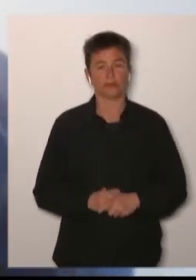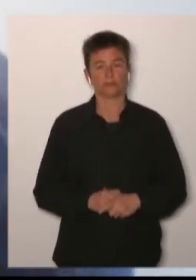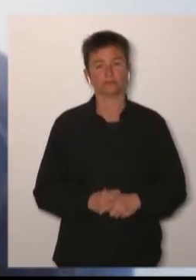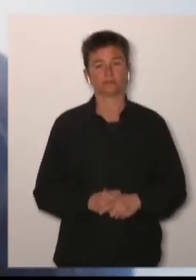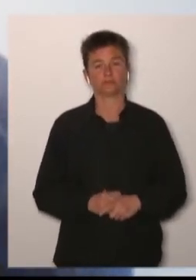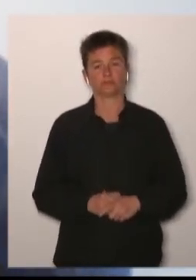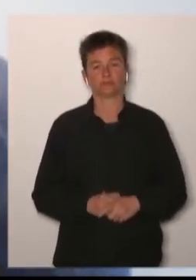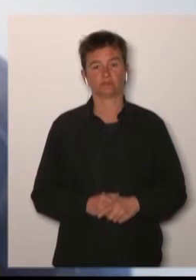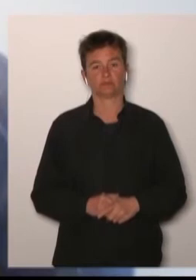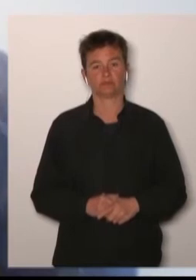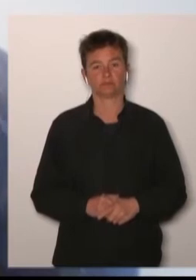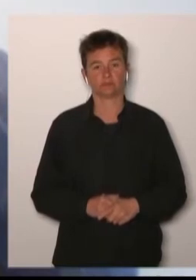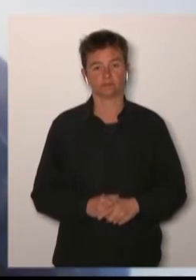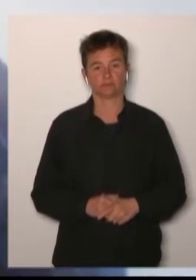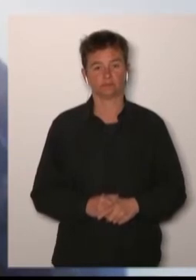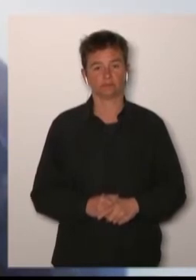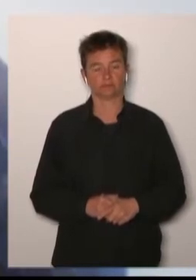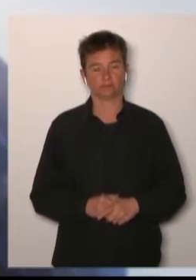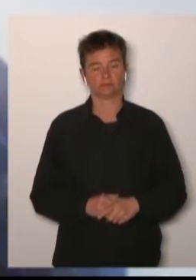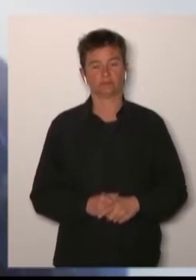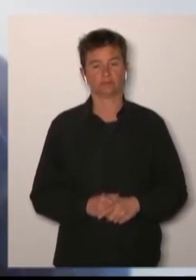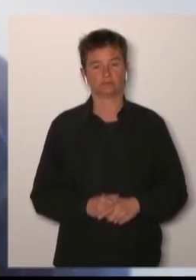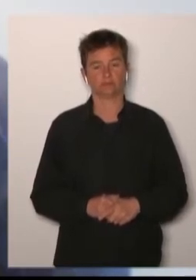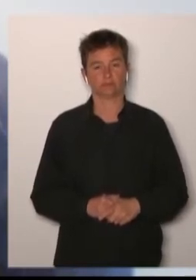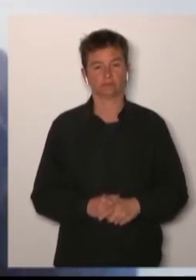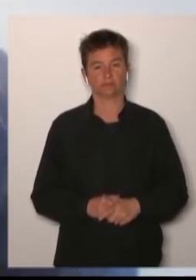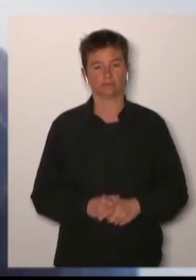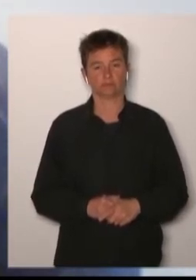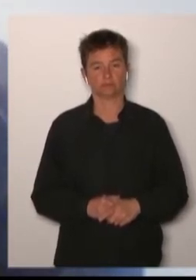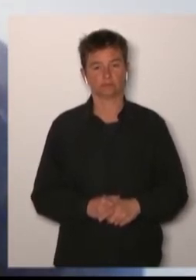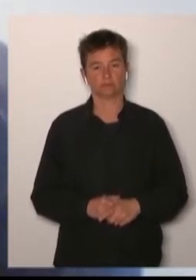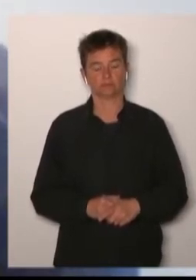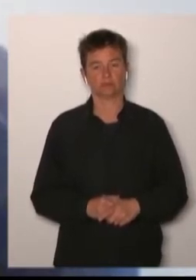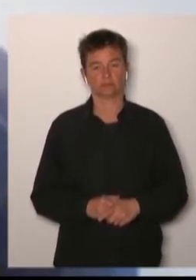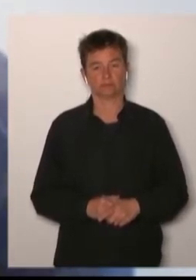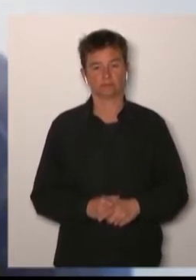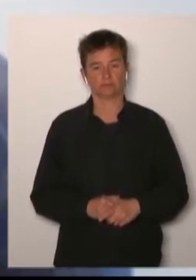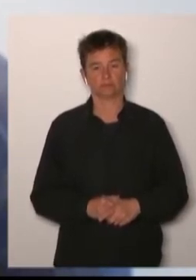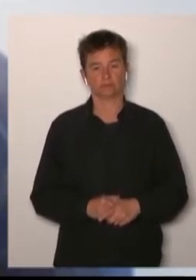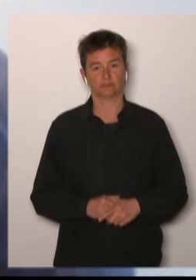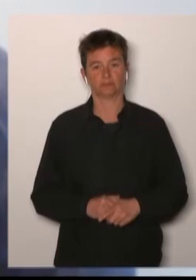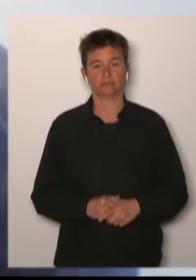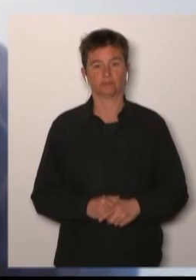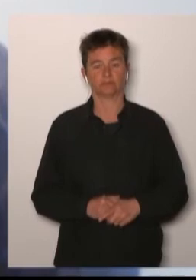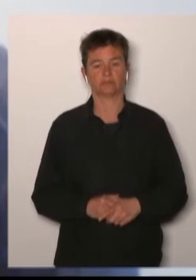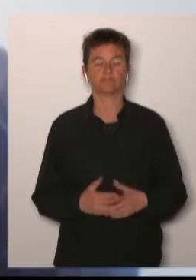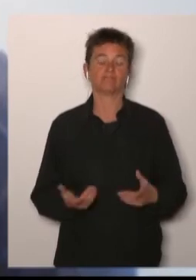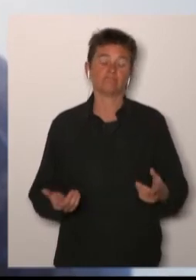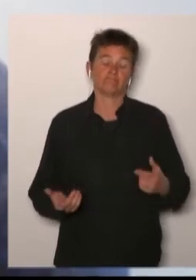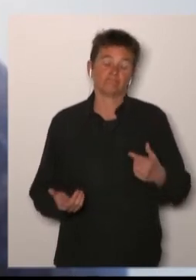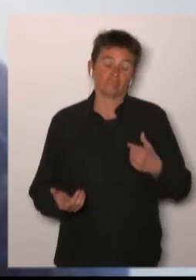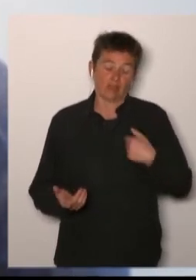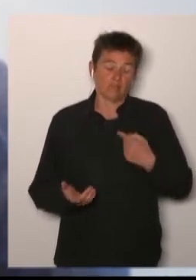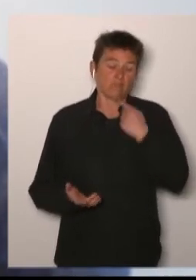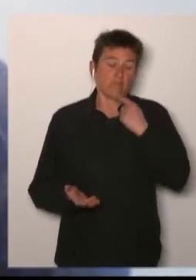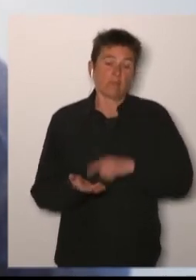I would have wished that under the, you know, that the starting point to discuss, you